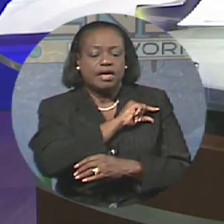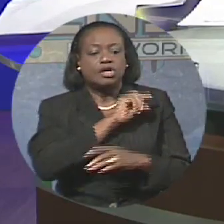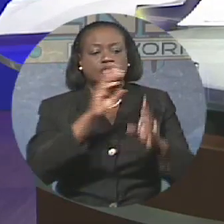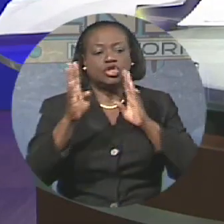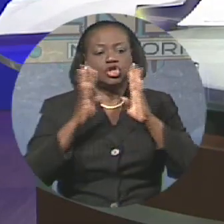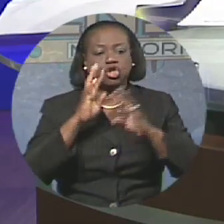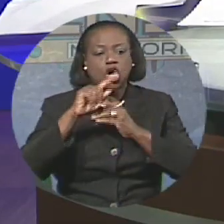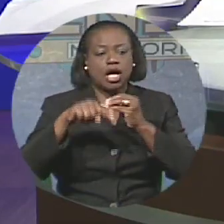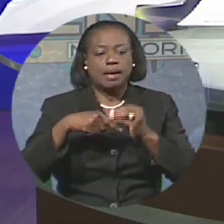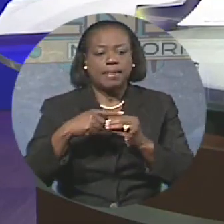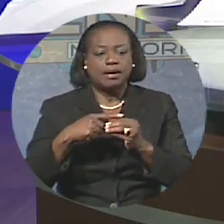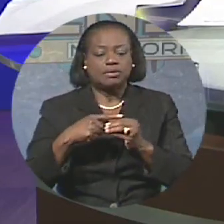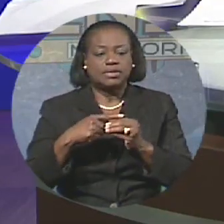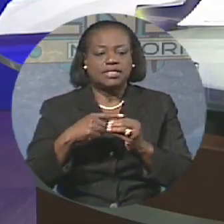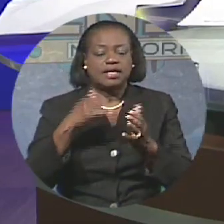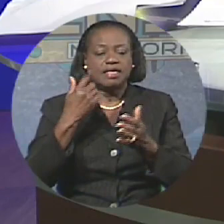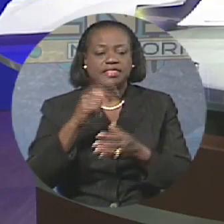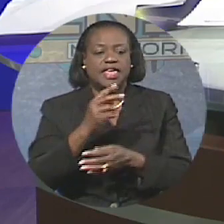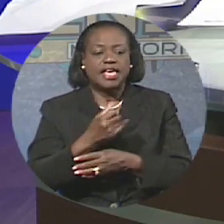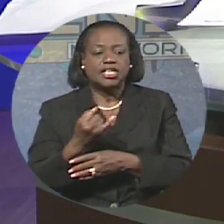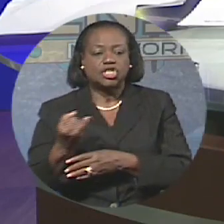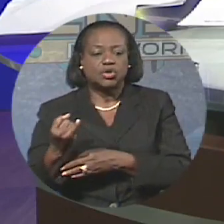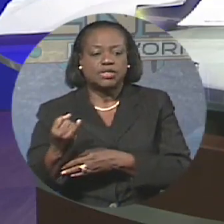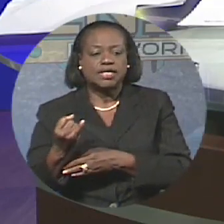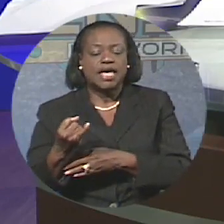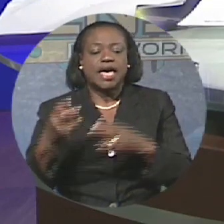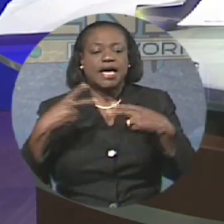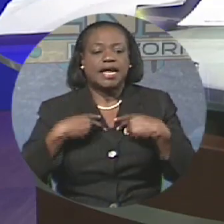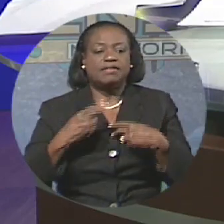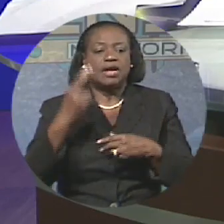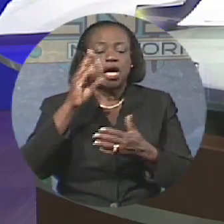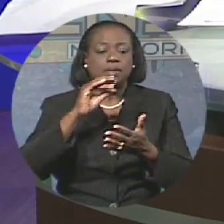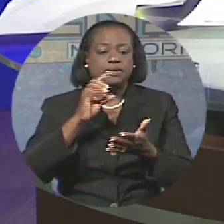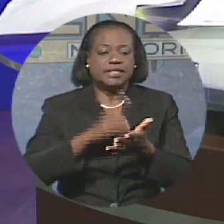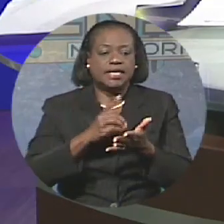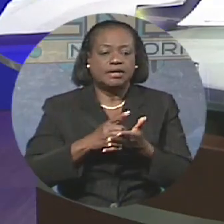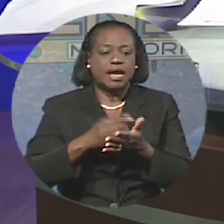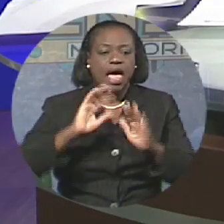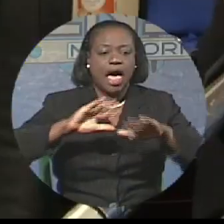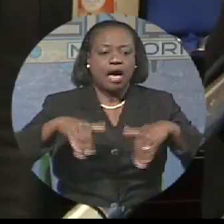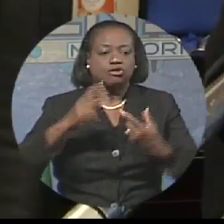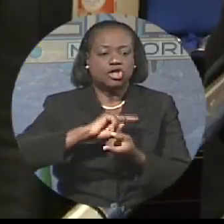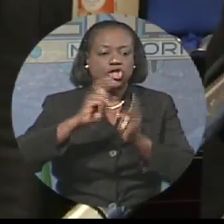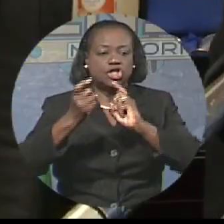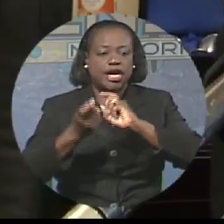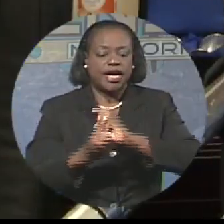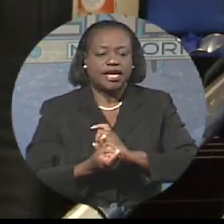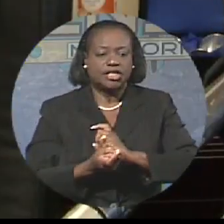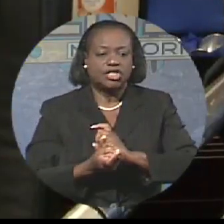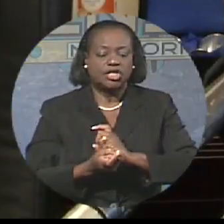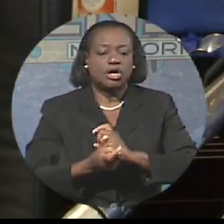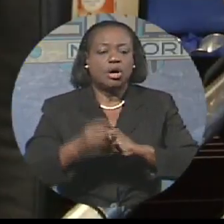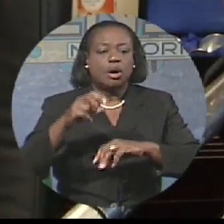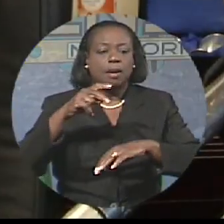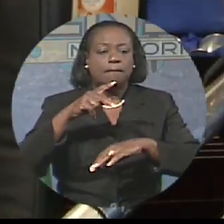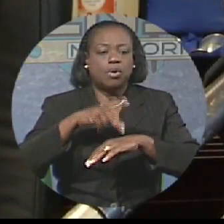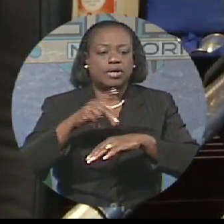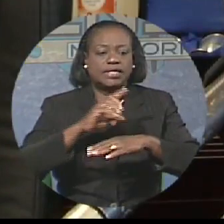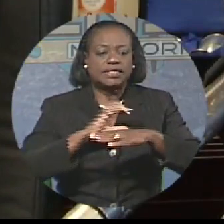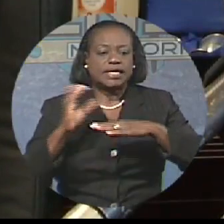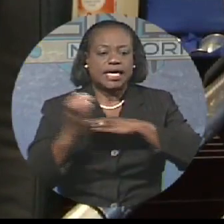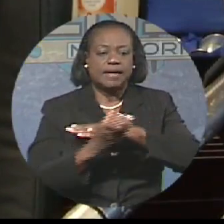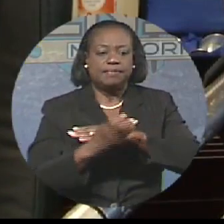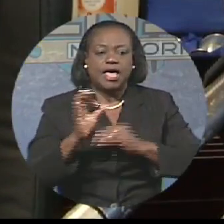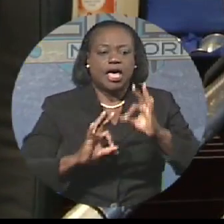and to get an update on the government's plans to transform Potter's Key. My view is, if you can't pay the